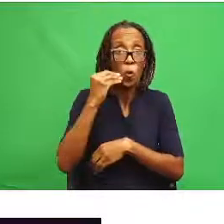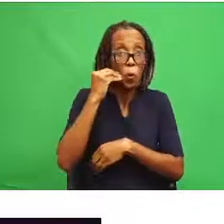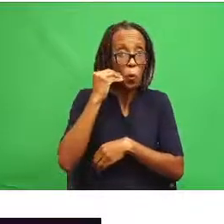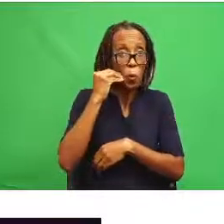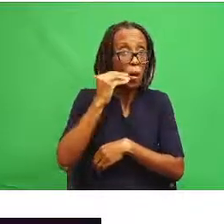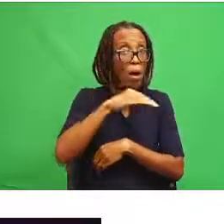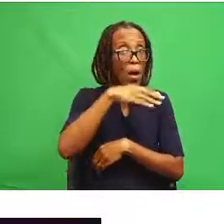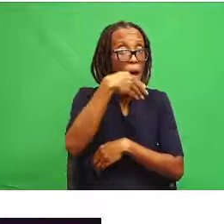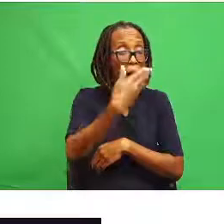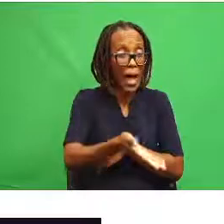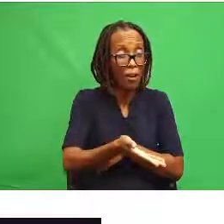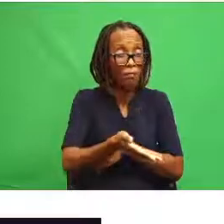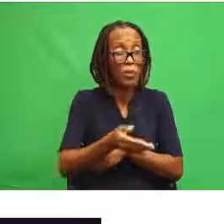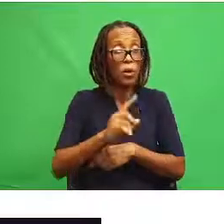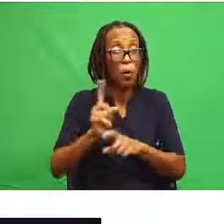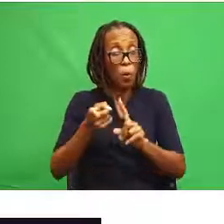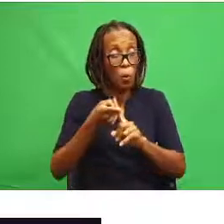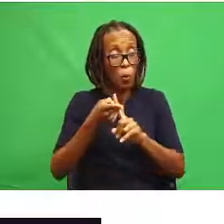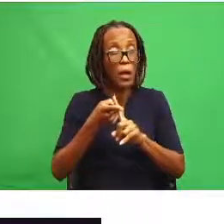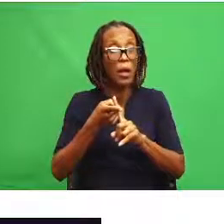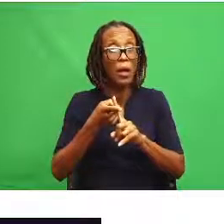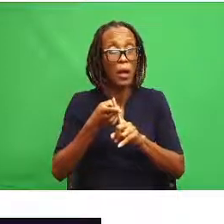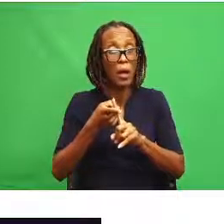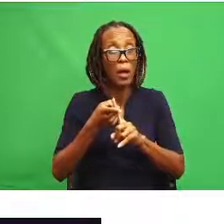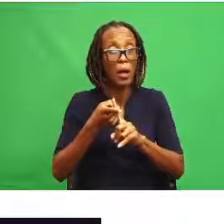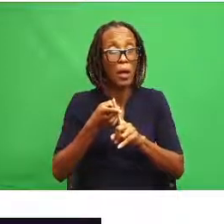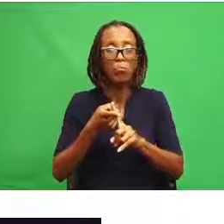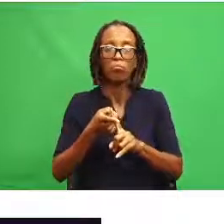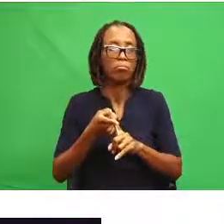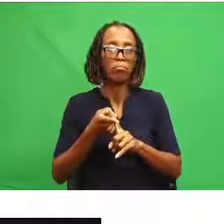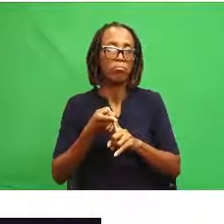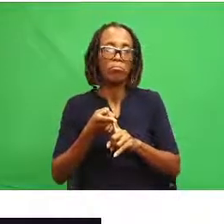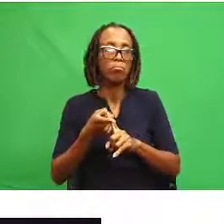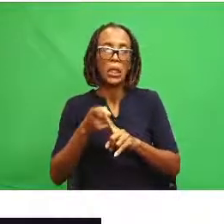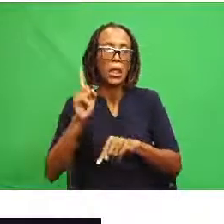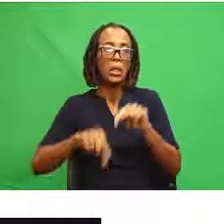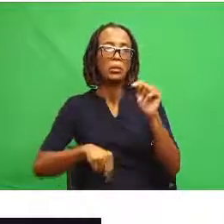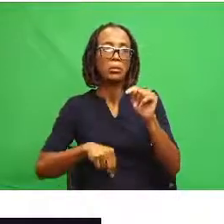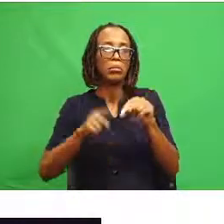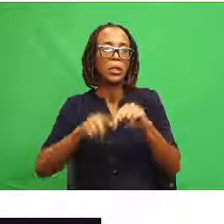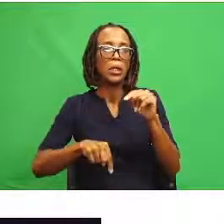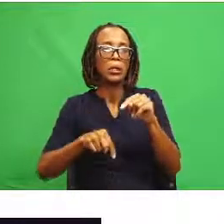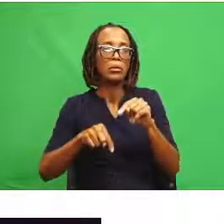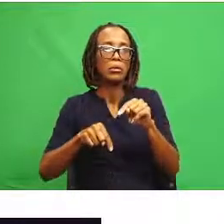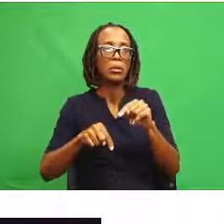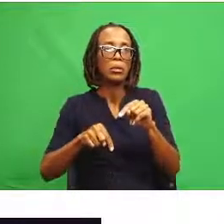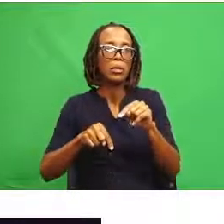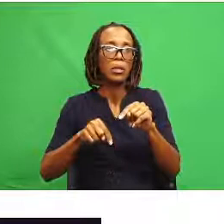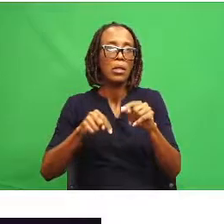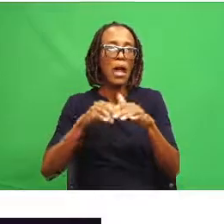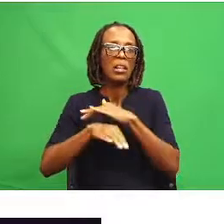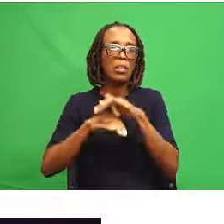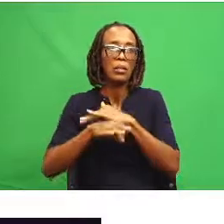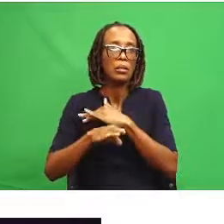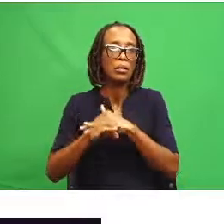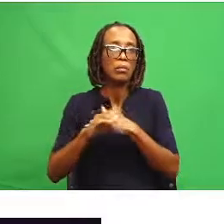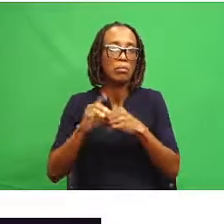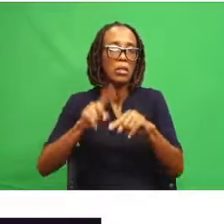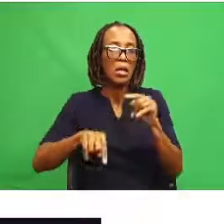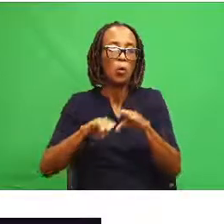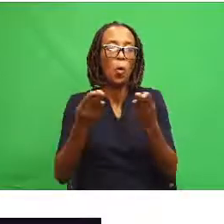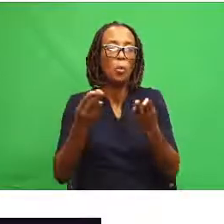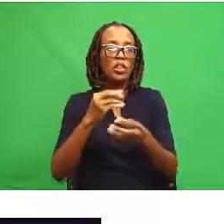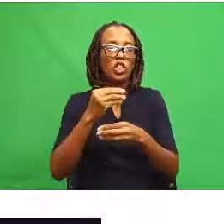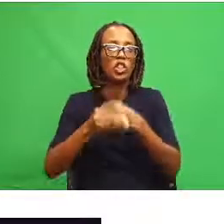check, the month of that check in which you died, you are not entitled to it. So it's like the pension dies with you.